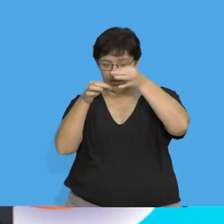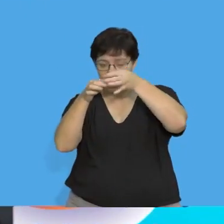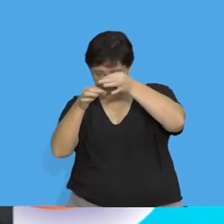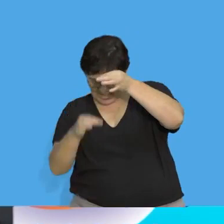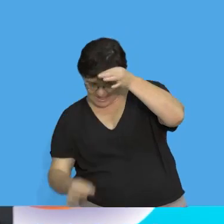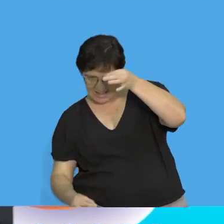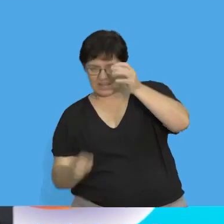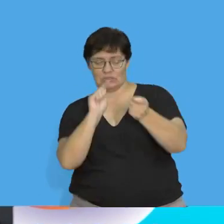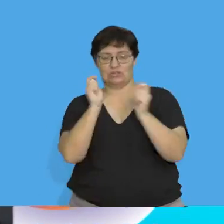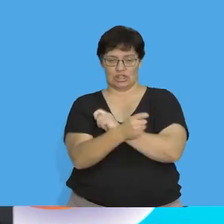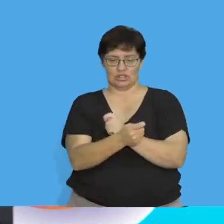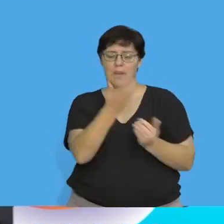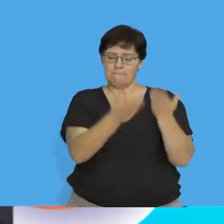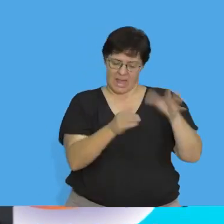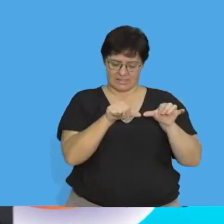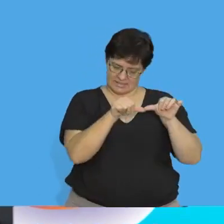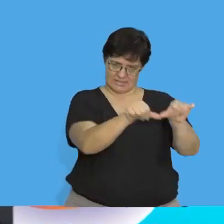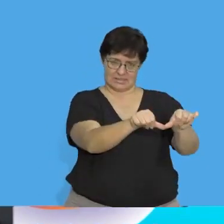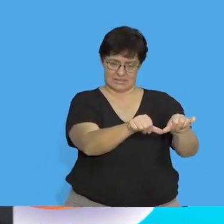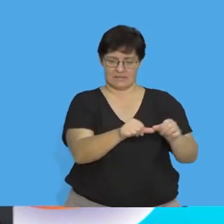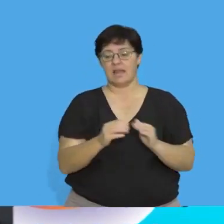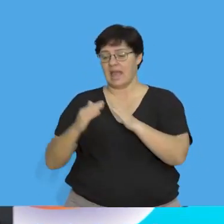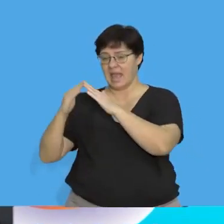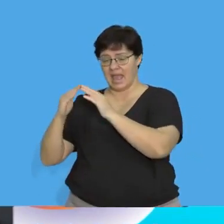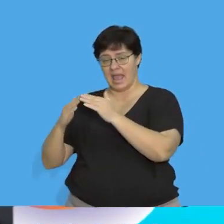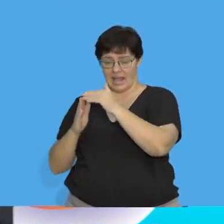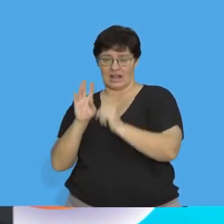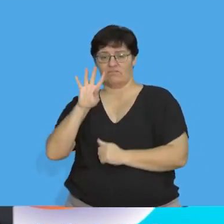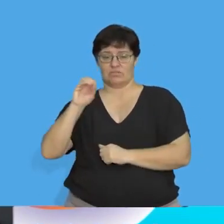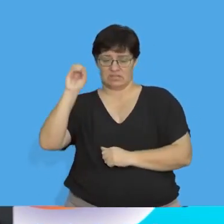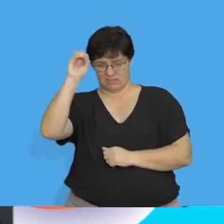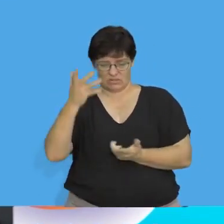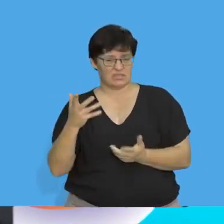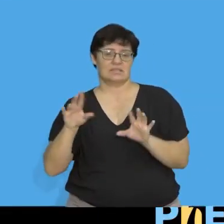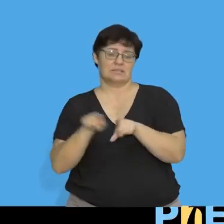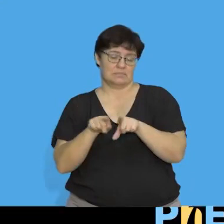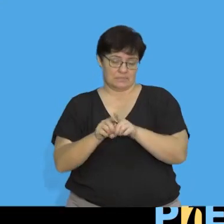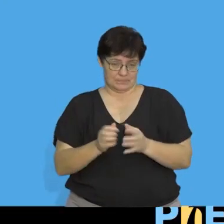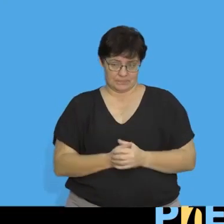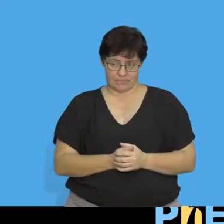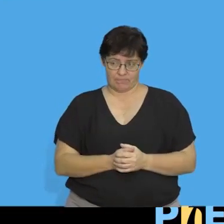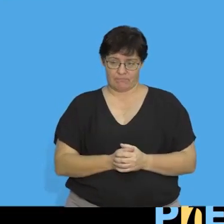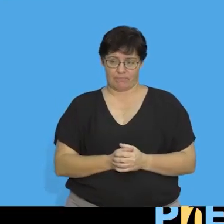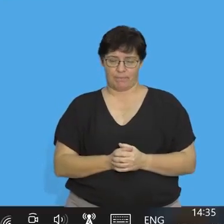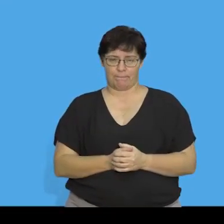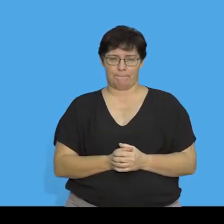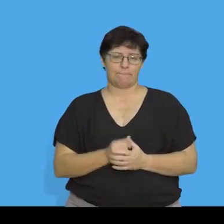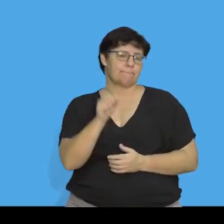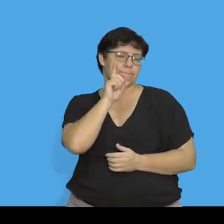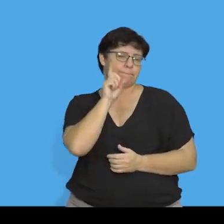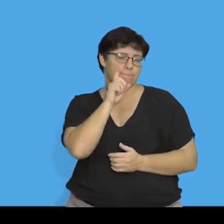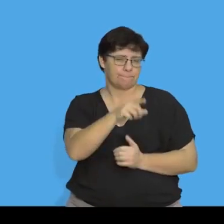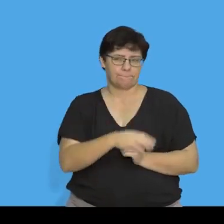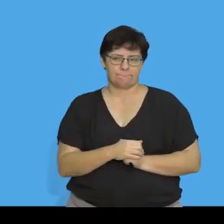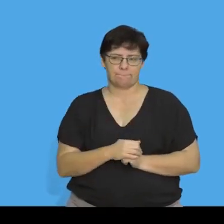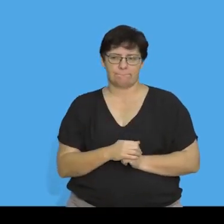mass the same, and I'm going to keep the angle the same. So let me just check with you so that you can